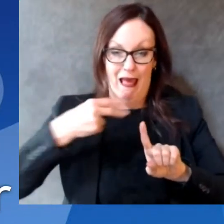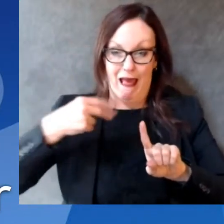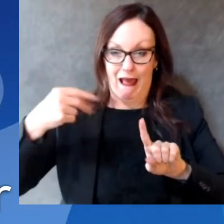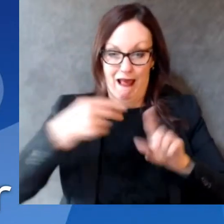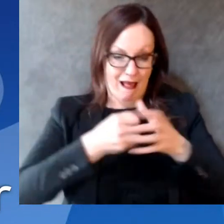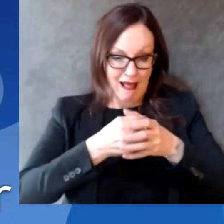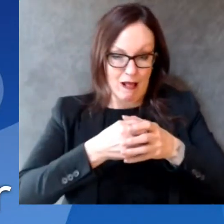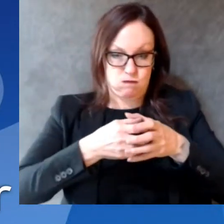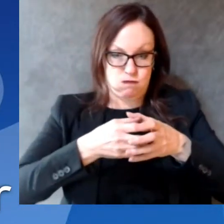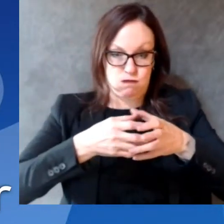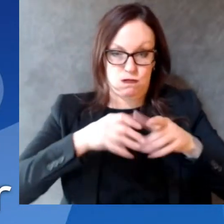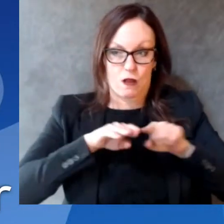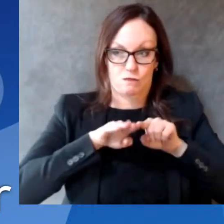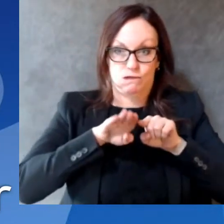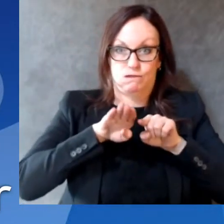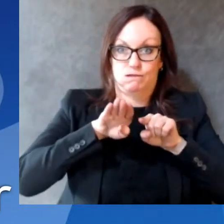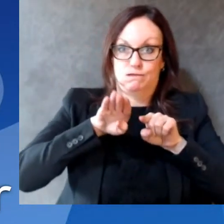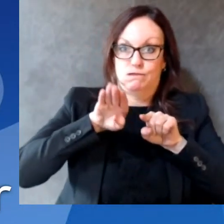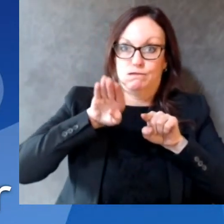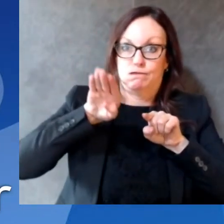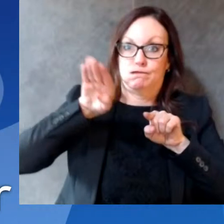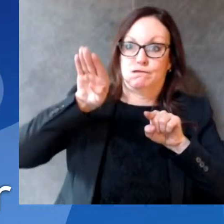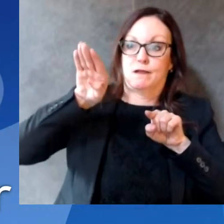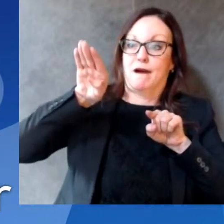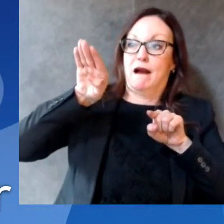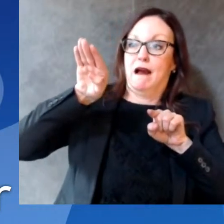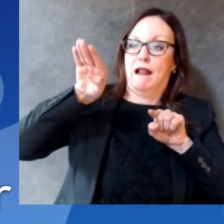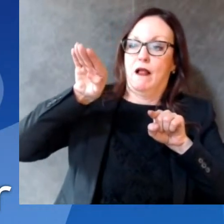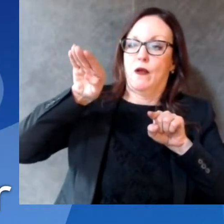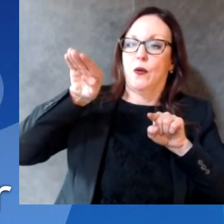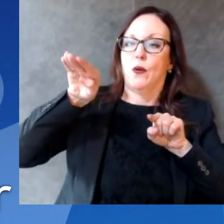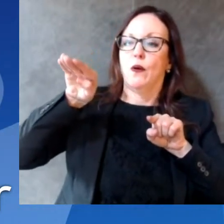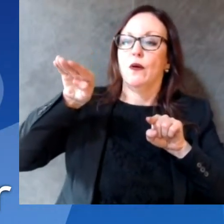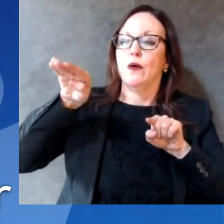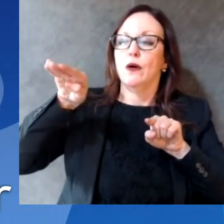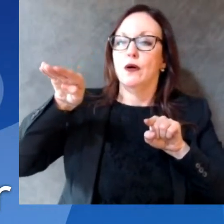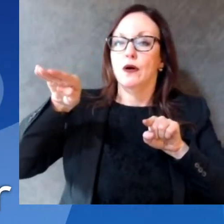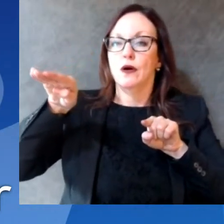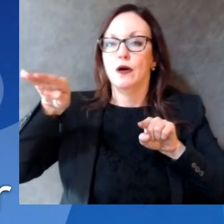in demand, and if so, what is driving that primarily? Thanks.